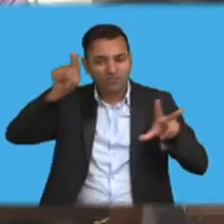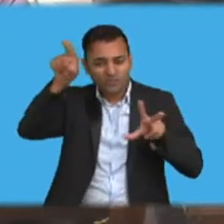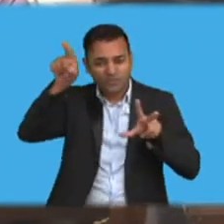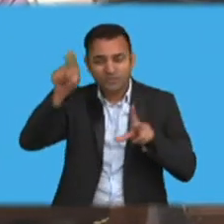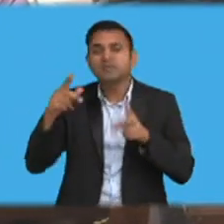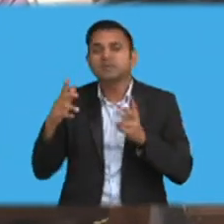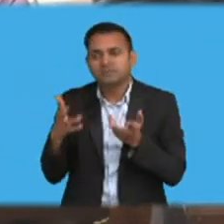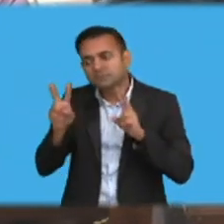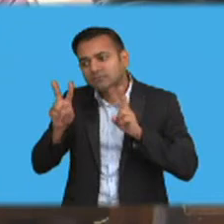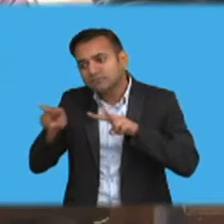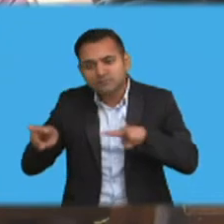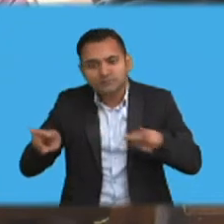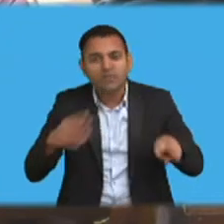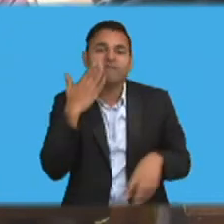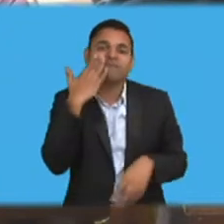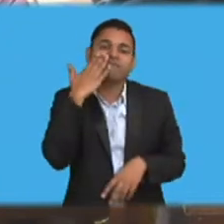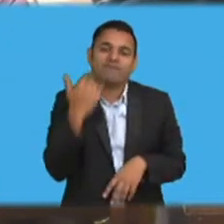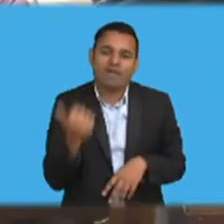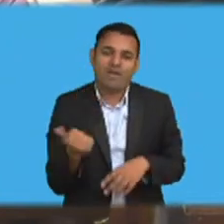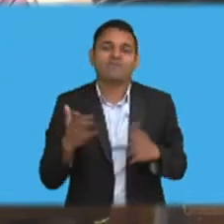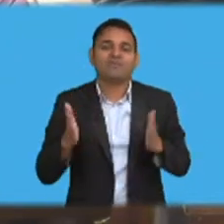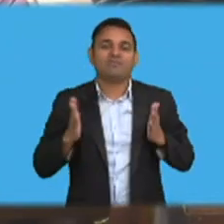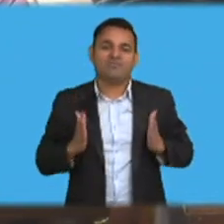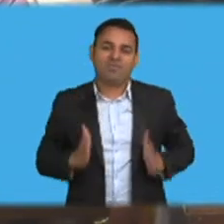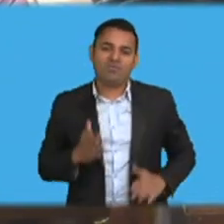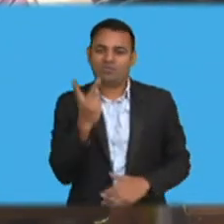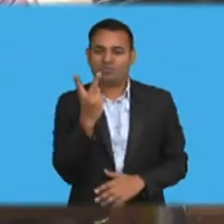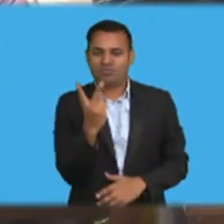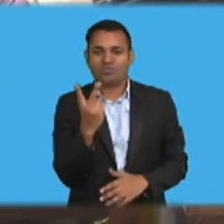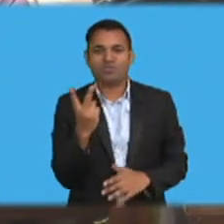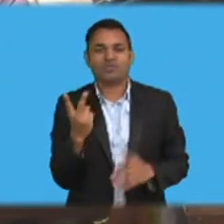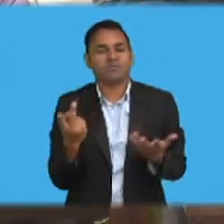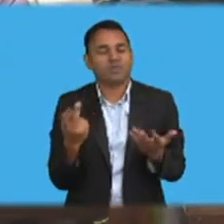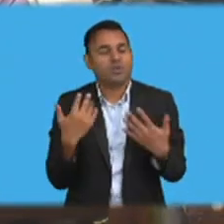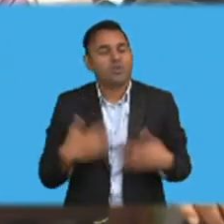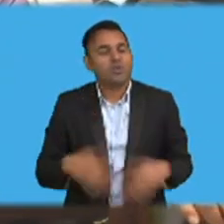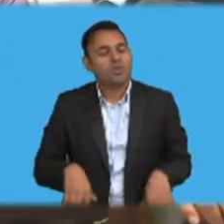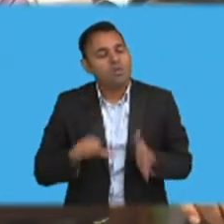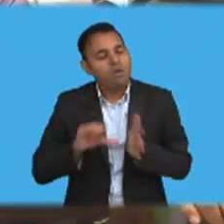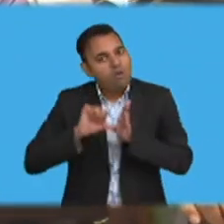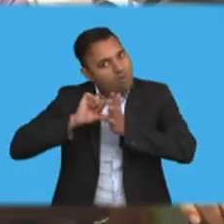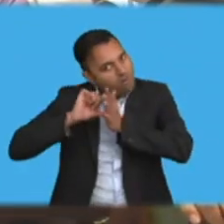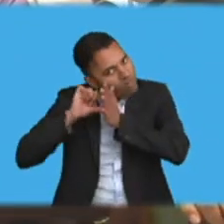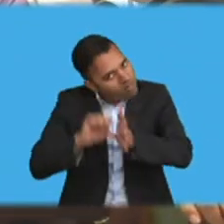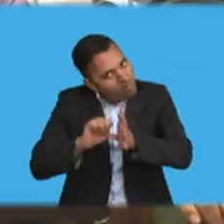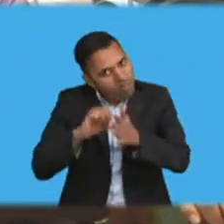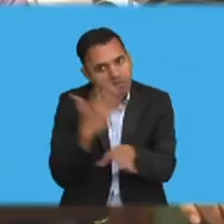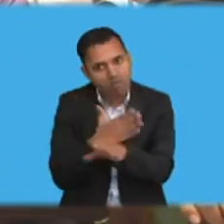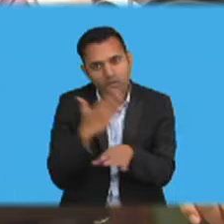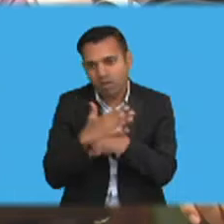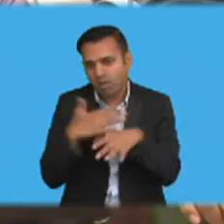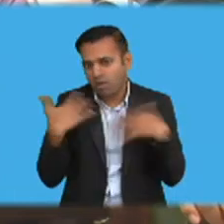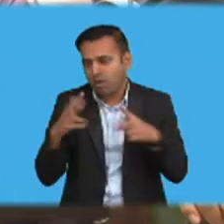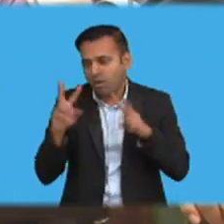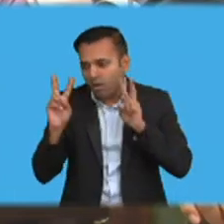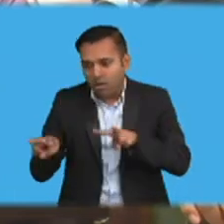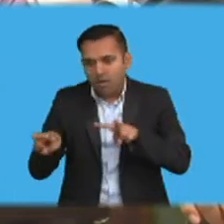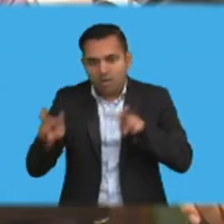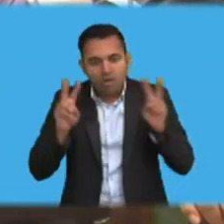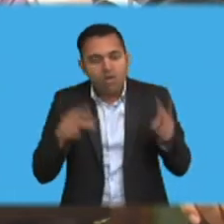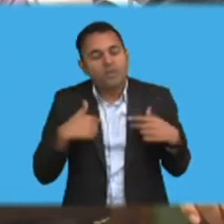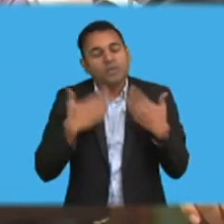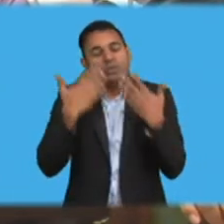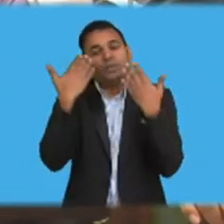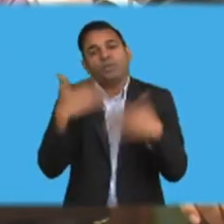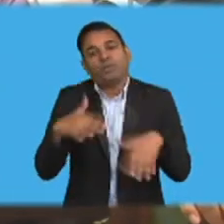victims. Madam Speaker, this was no easy task, and I once again acknowledge and thank these people for